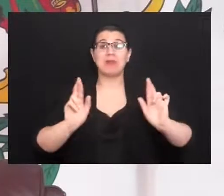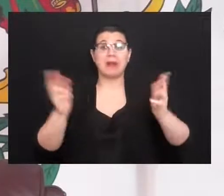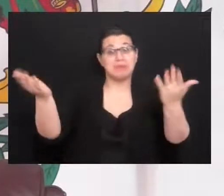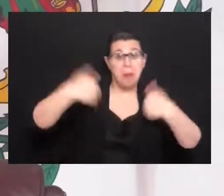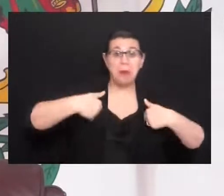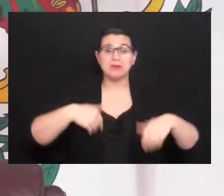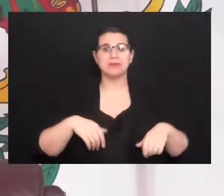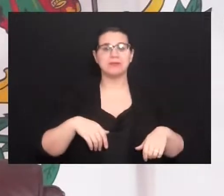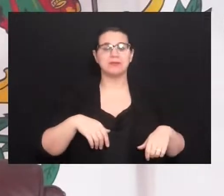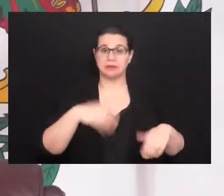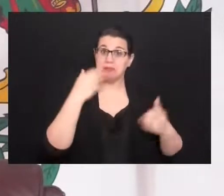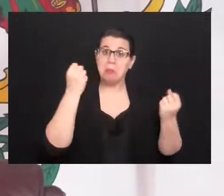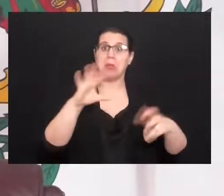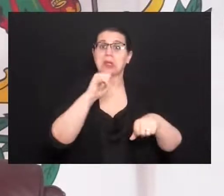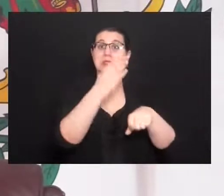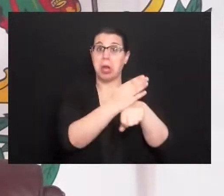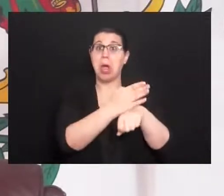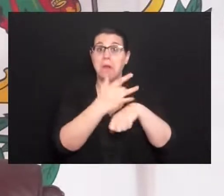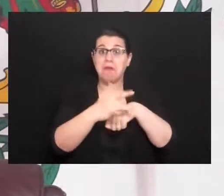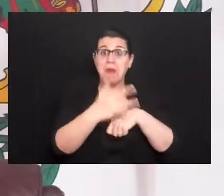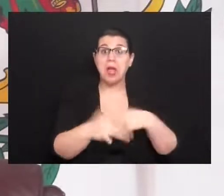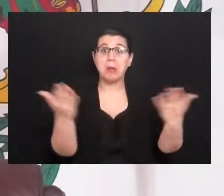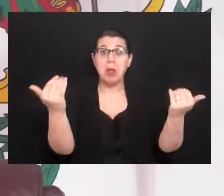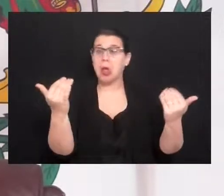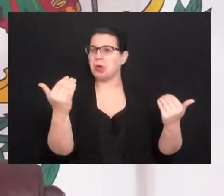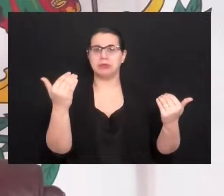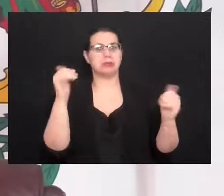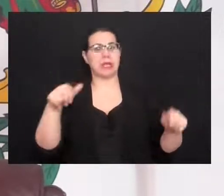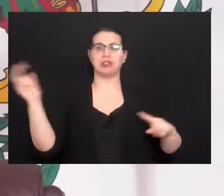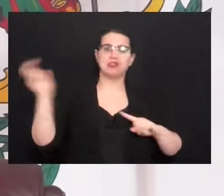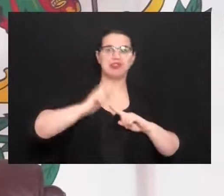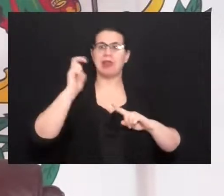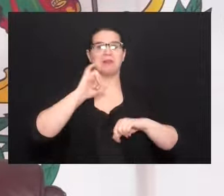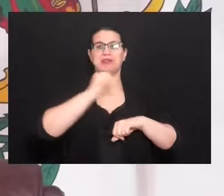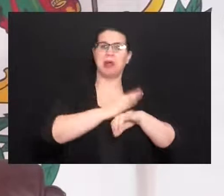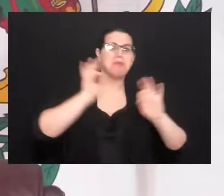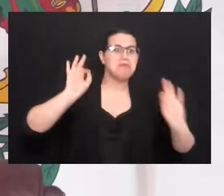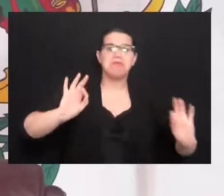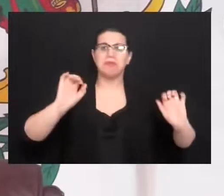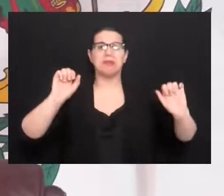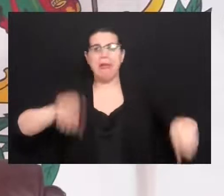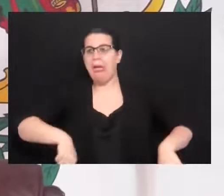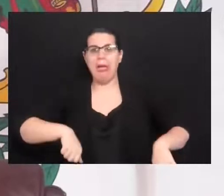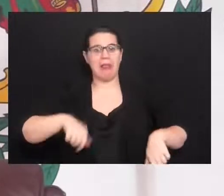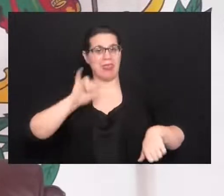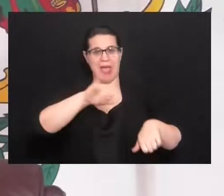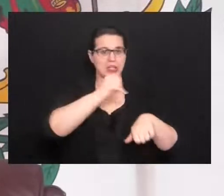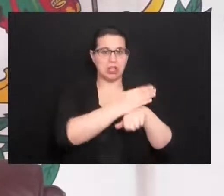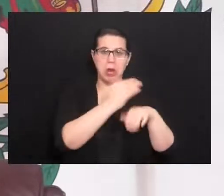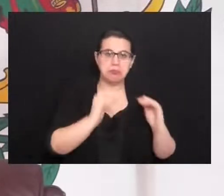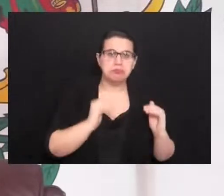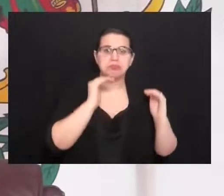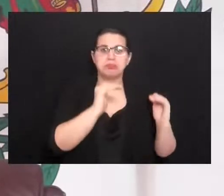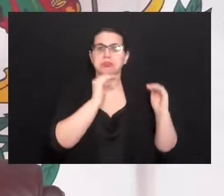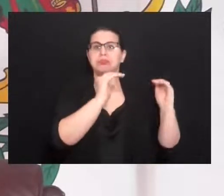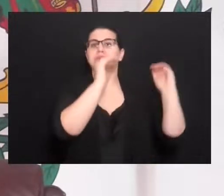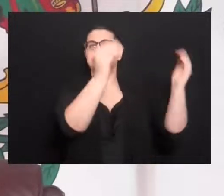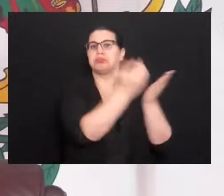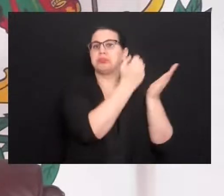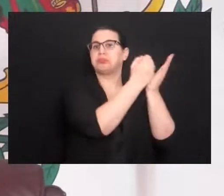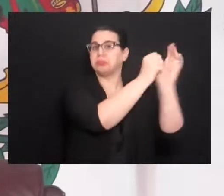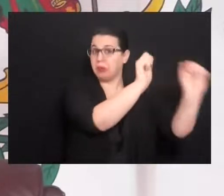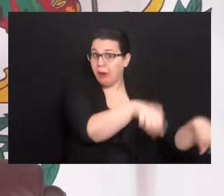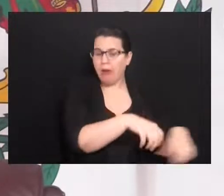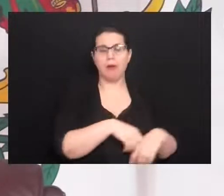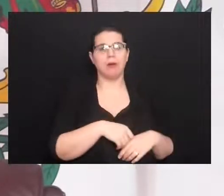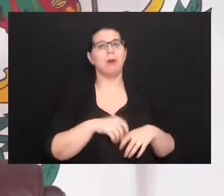and they have an opportunity to have a job that's phenomenal and grow within that job and everything. But they also, while